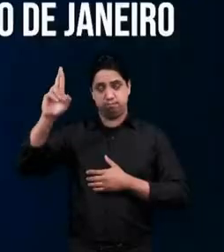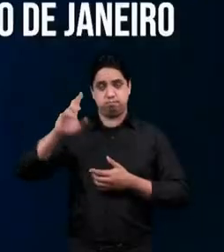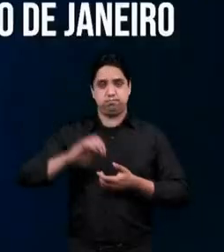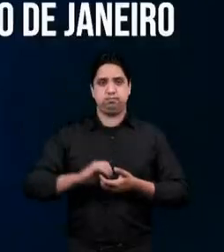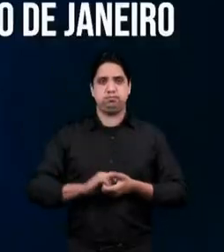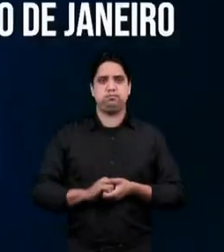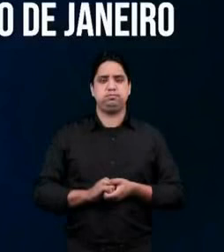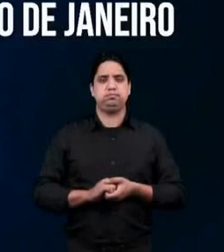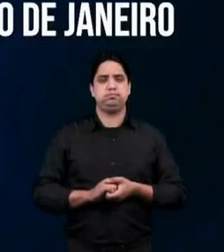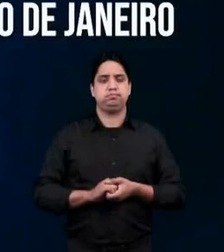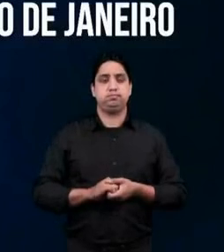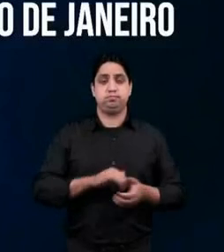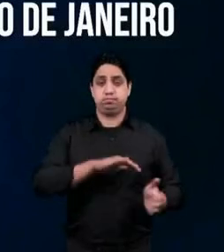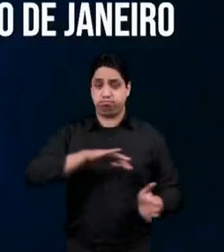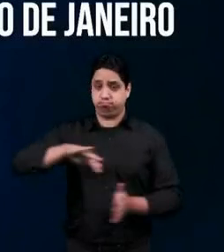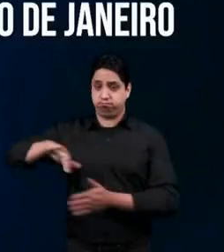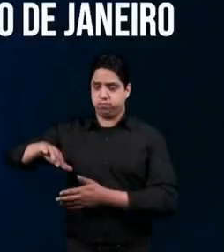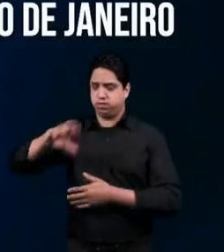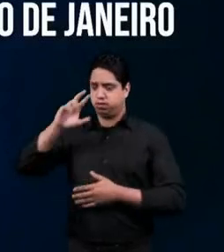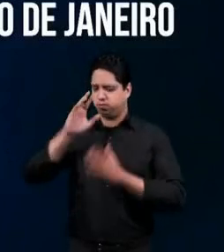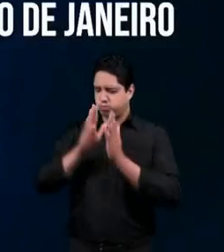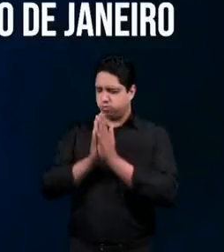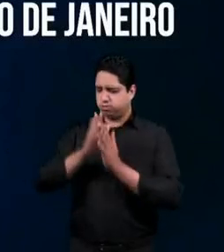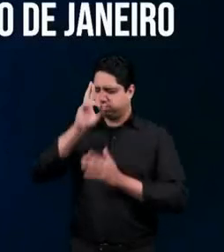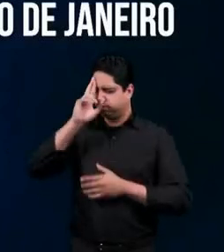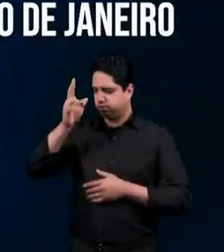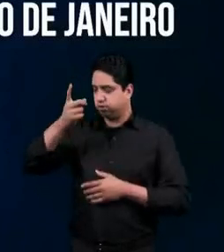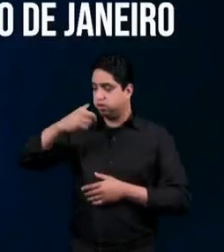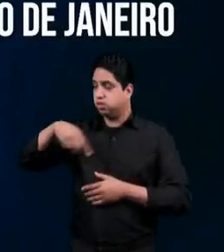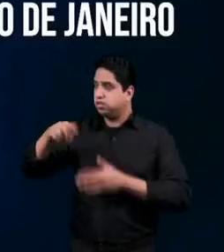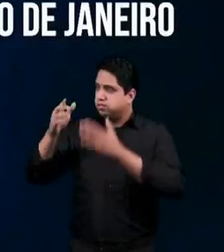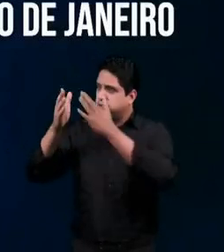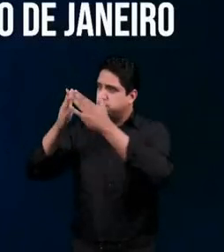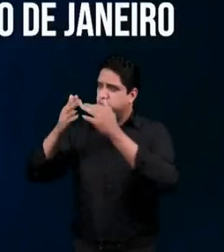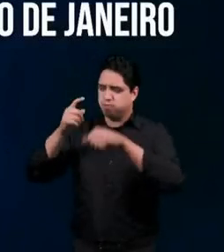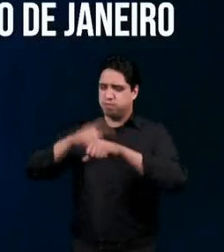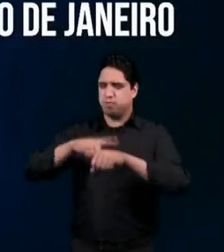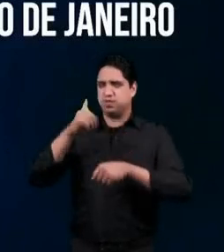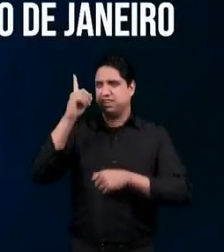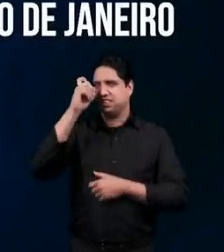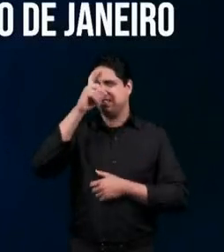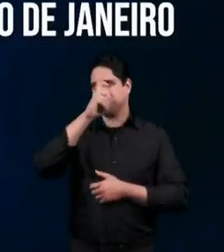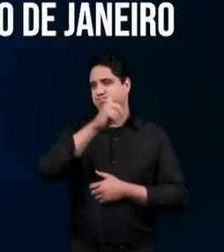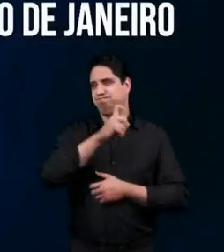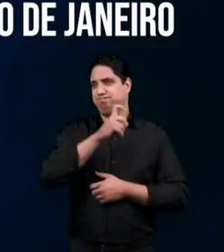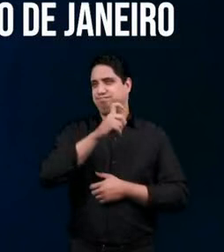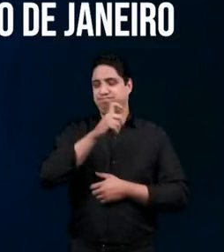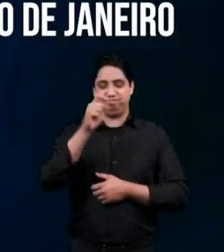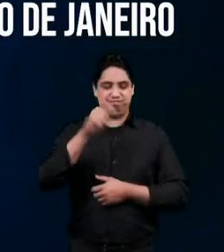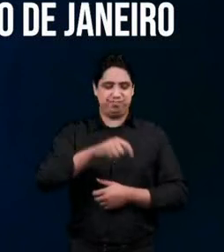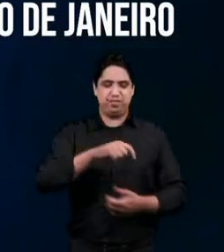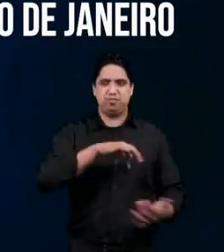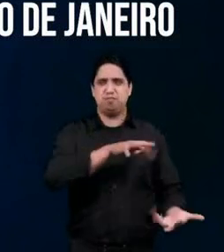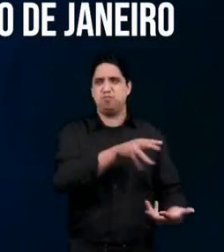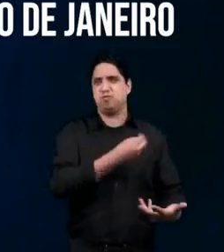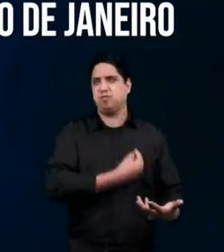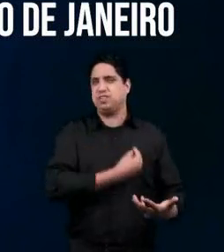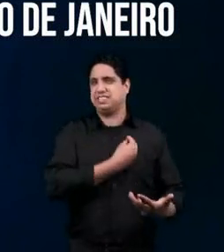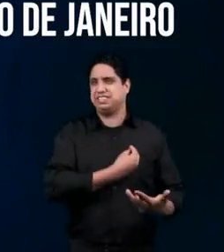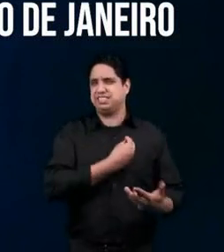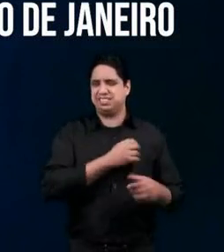a pastor to pray. Lord, we intercede at this moment so difficult in this